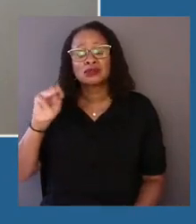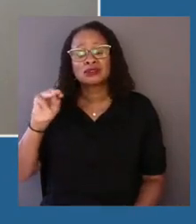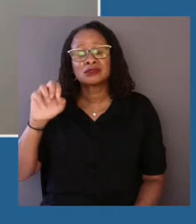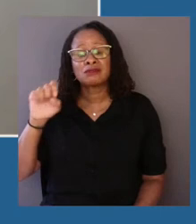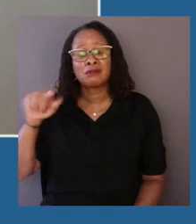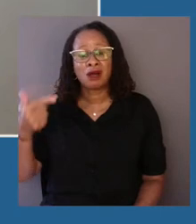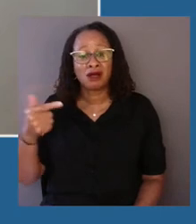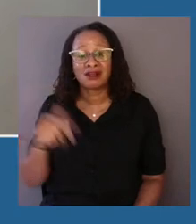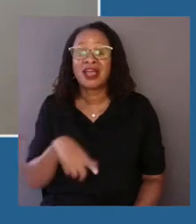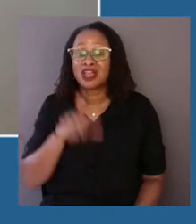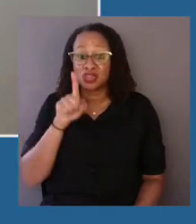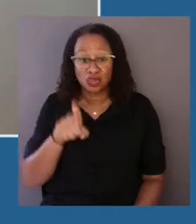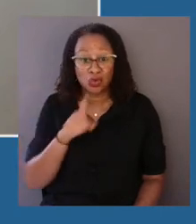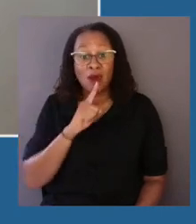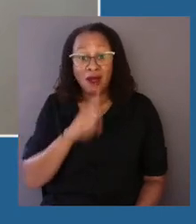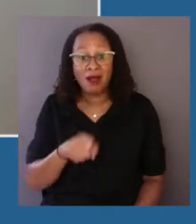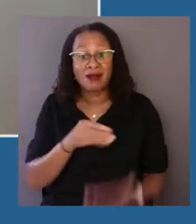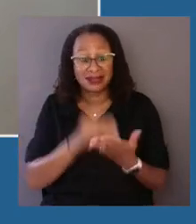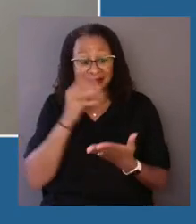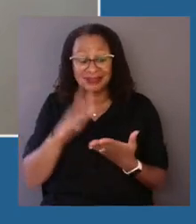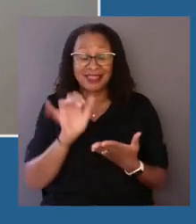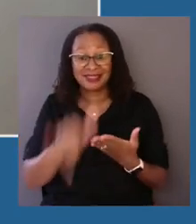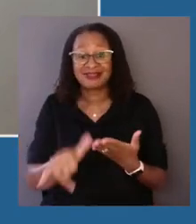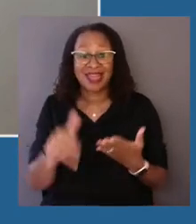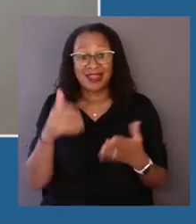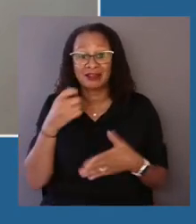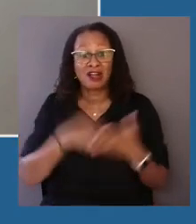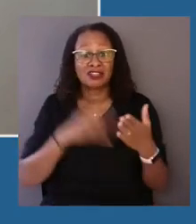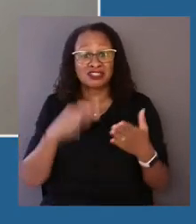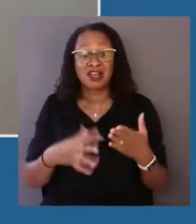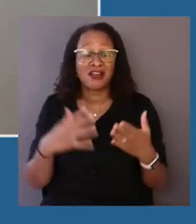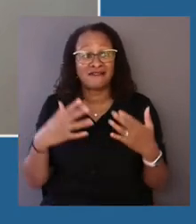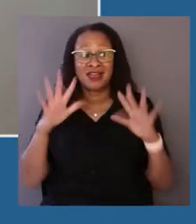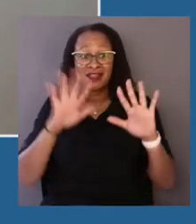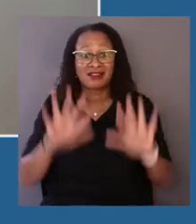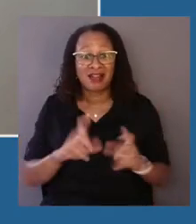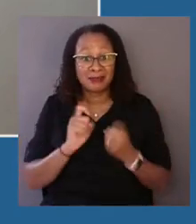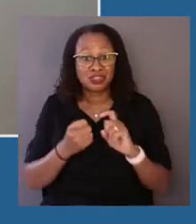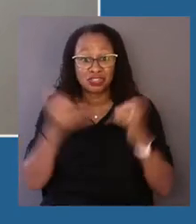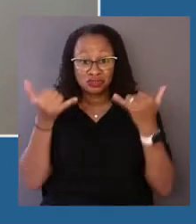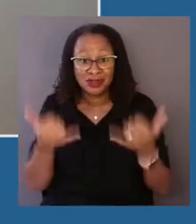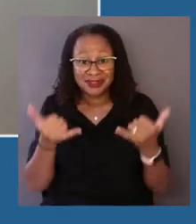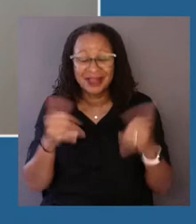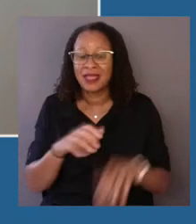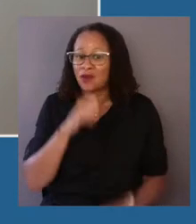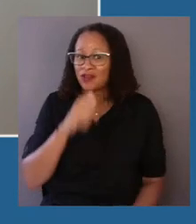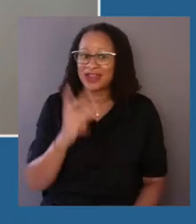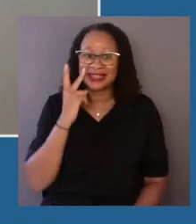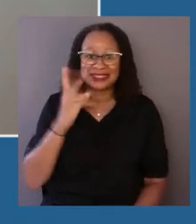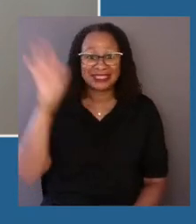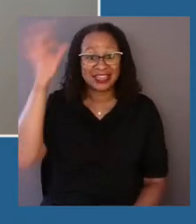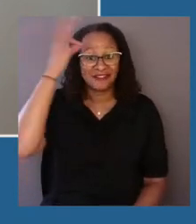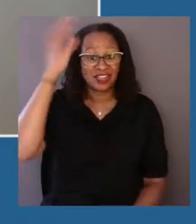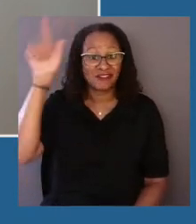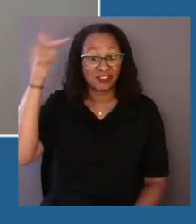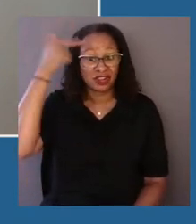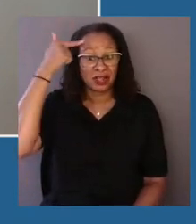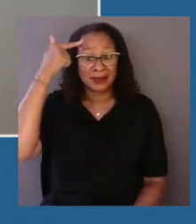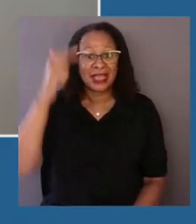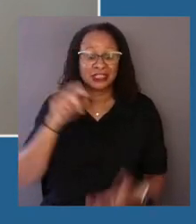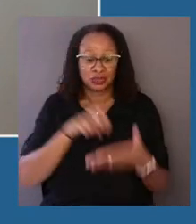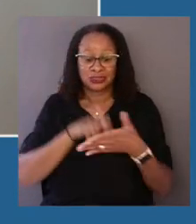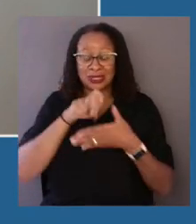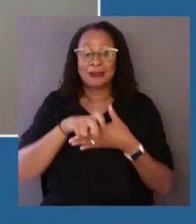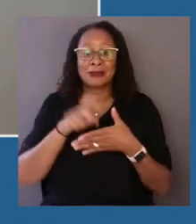climate change right now. And we really have not seen the federal government step up to comprehensively track